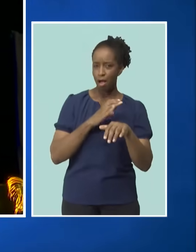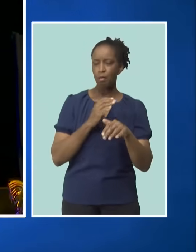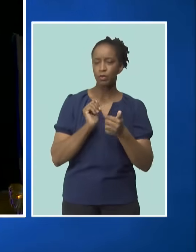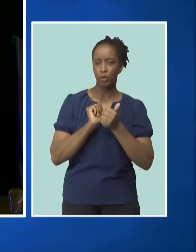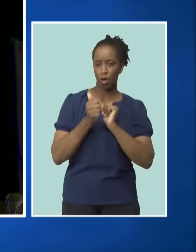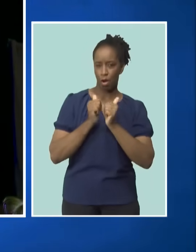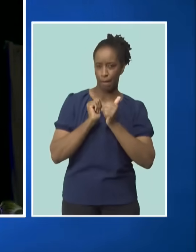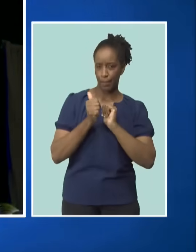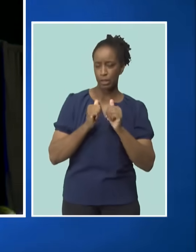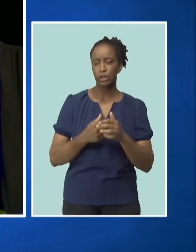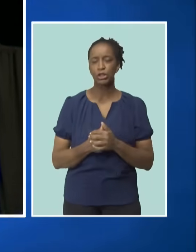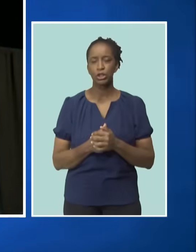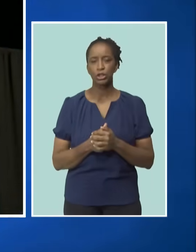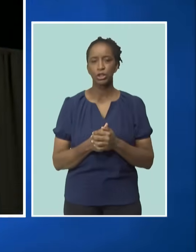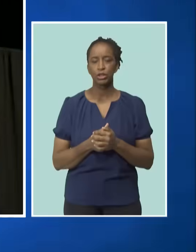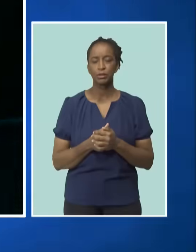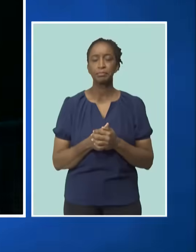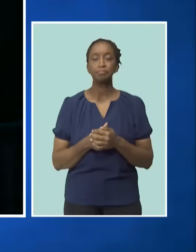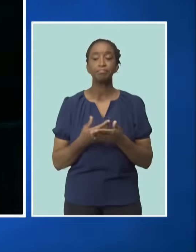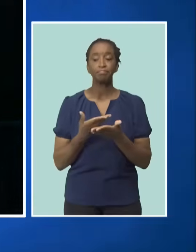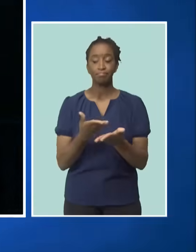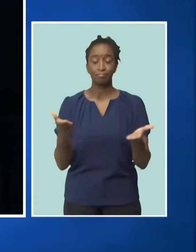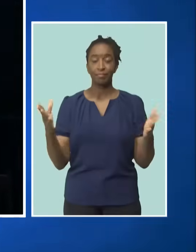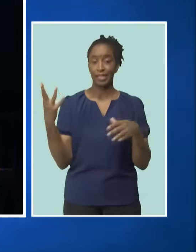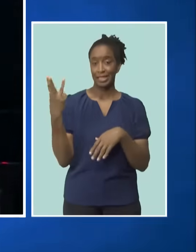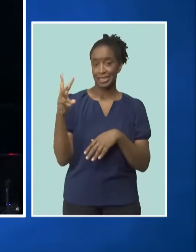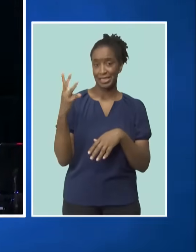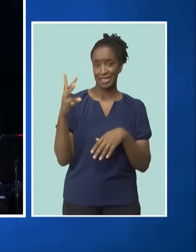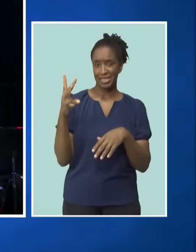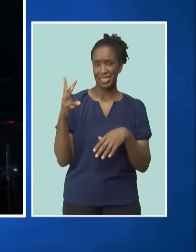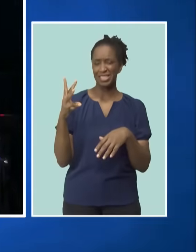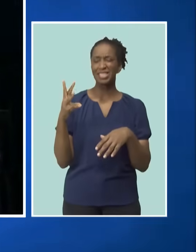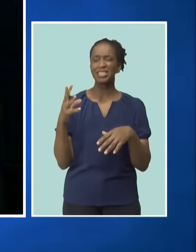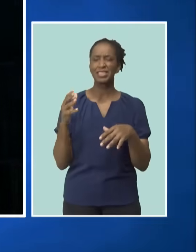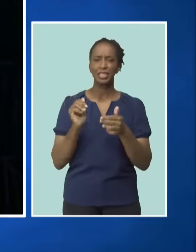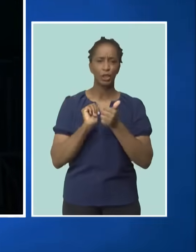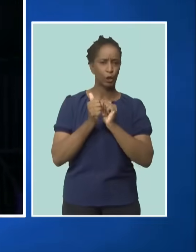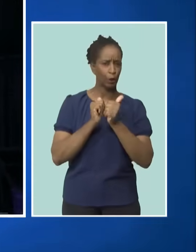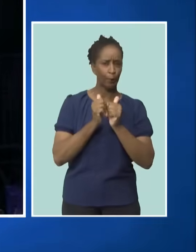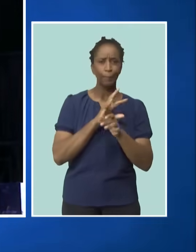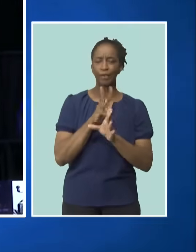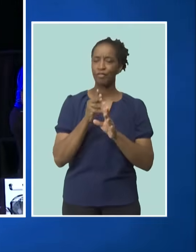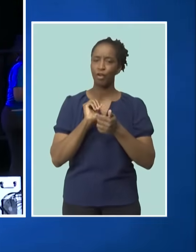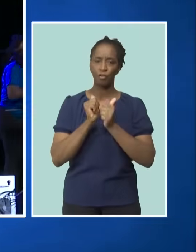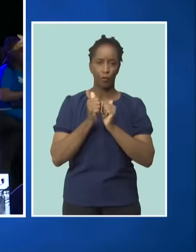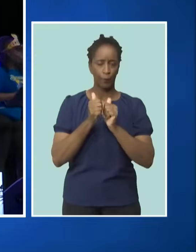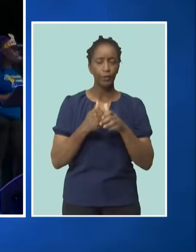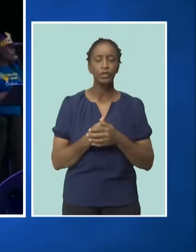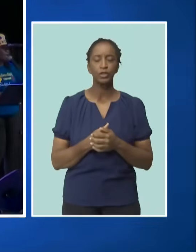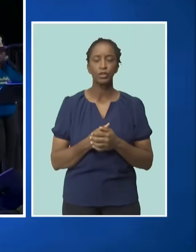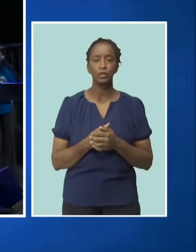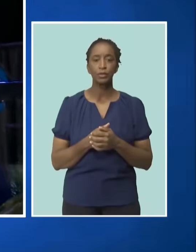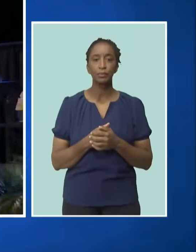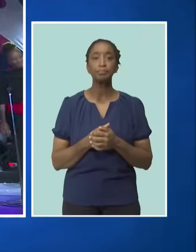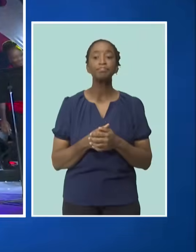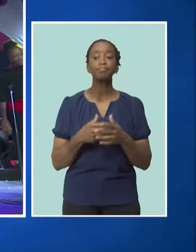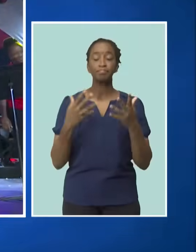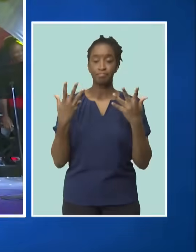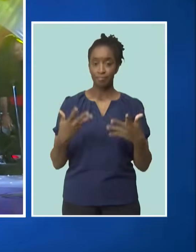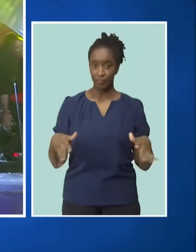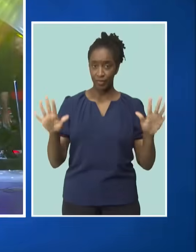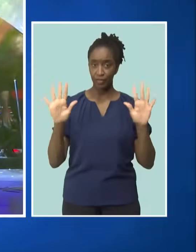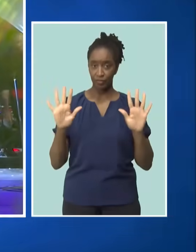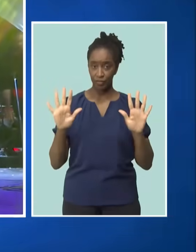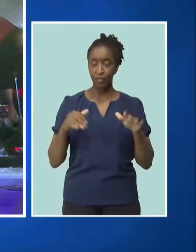16 contestants battled for the top spots. It was a keen contest, and at the end of the night, when the results were tabulated,